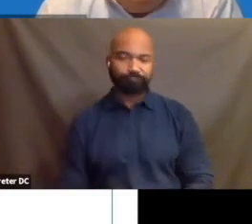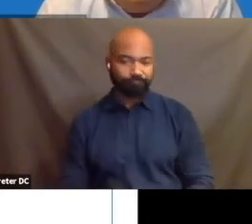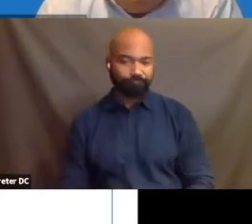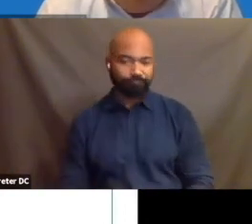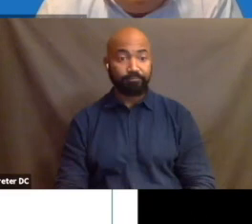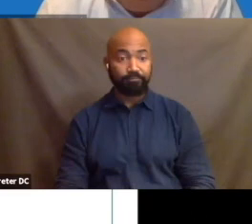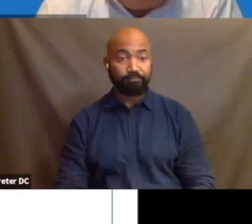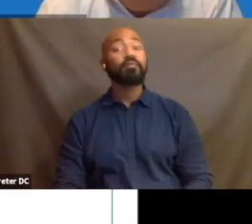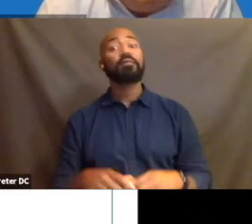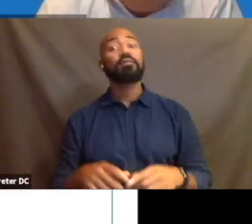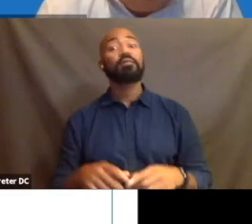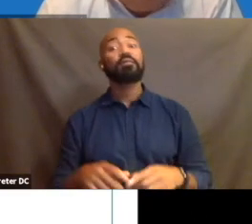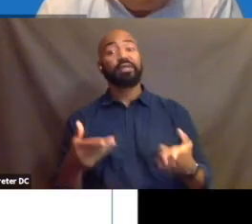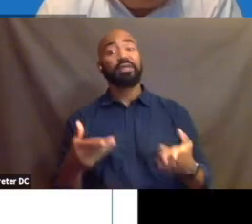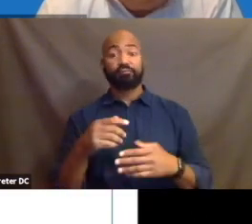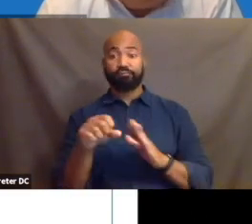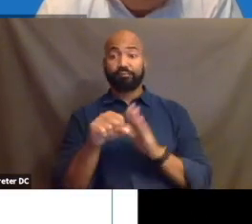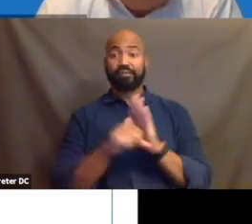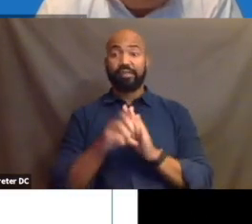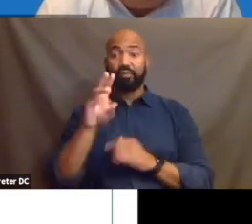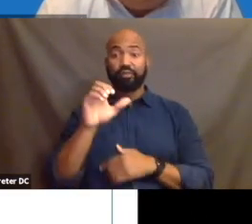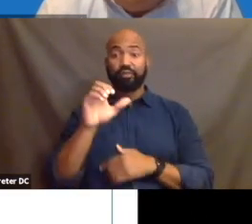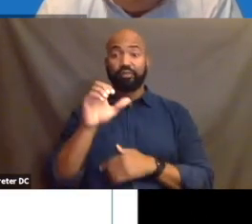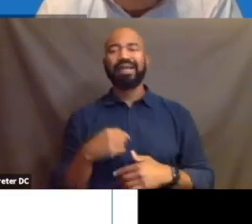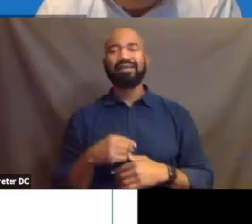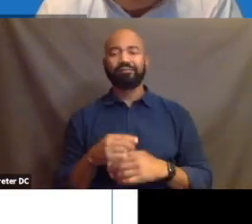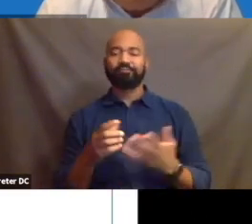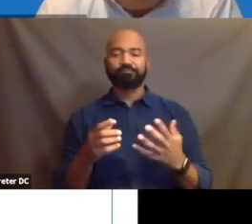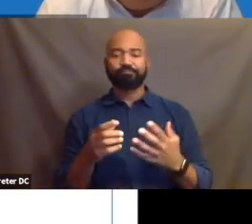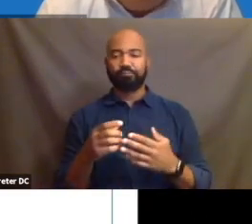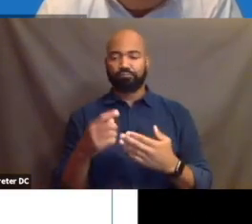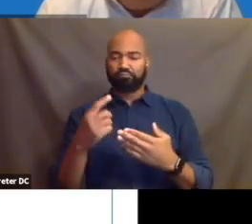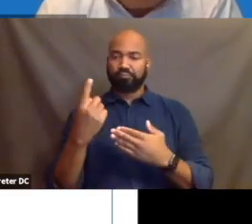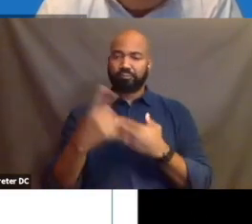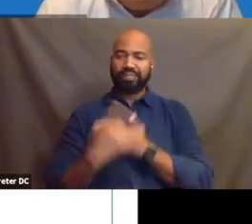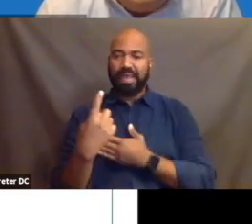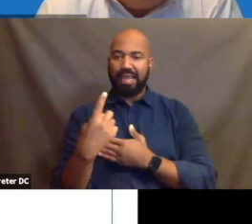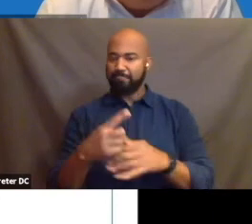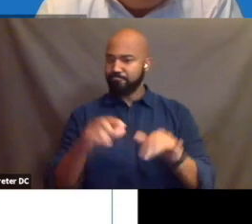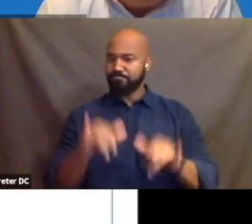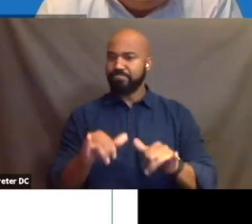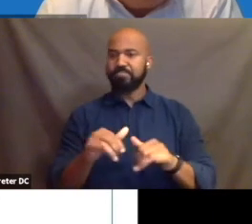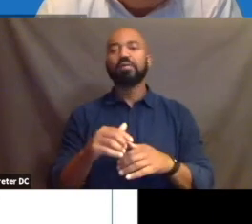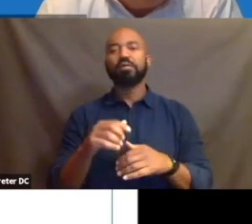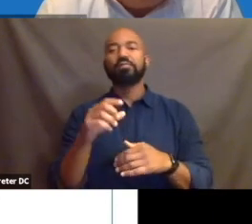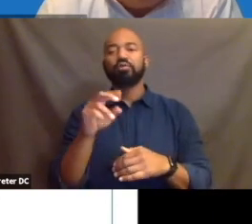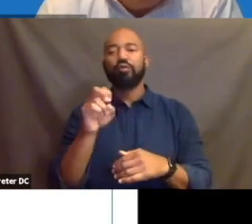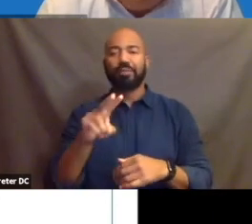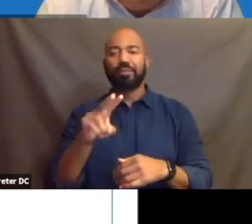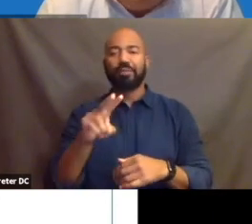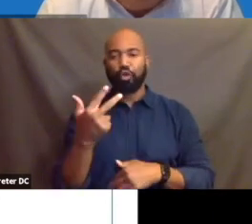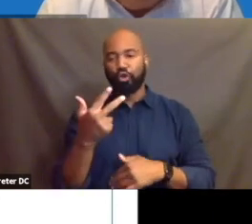Wisconsin, we have same-day voter registration, which is not something that exists in a lot of other states,